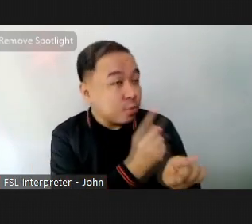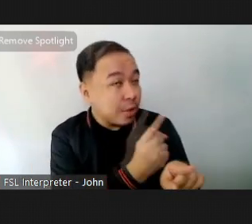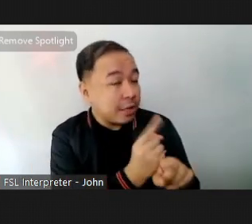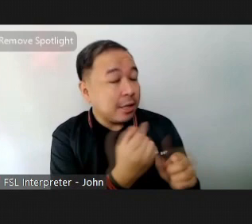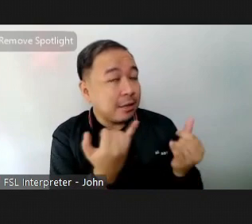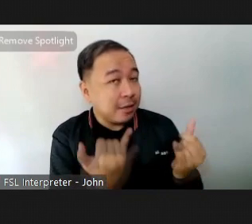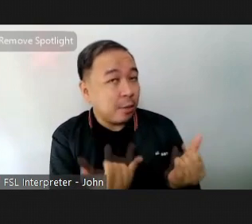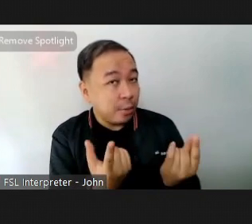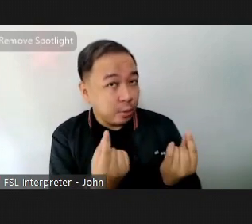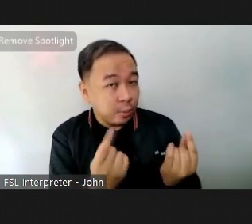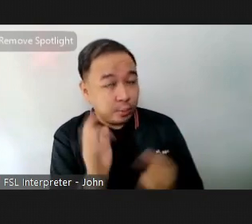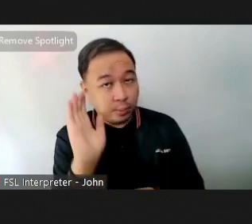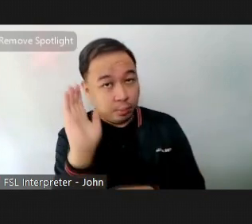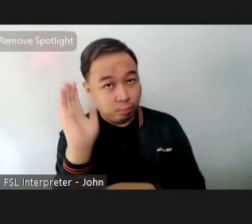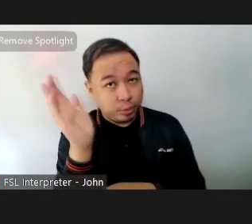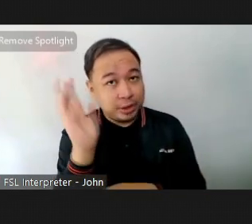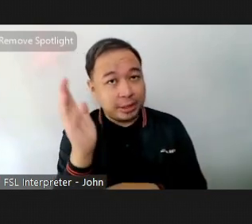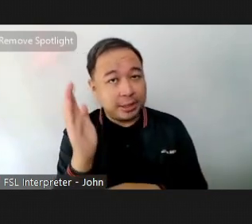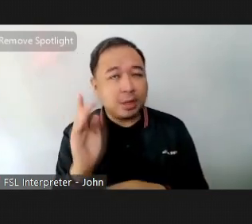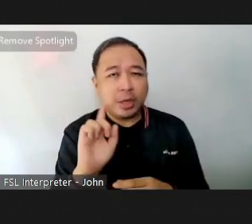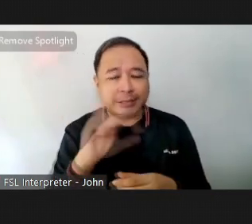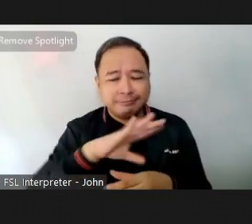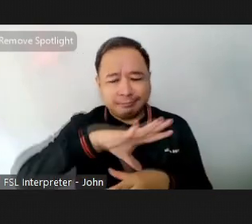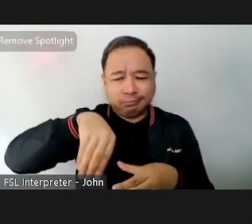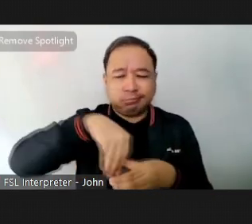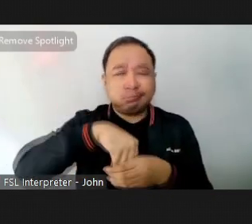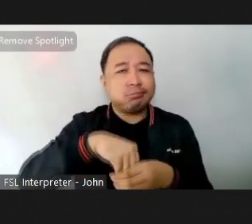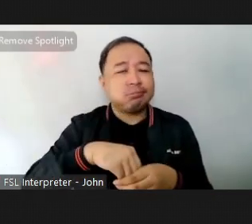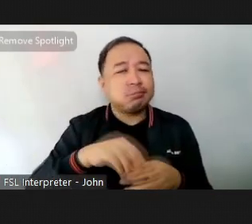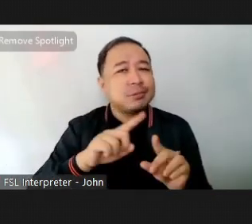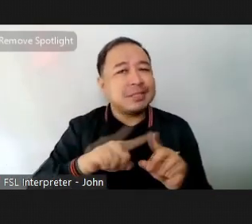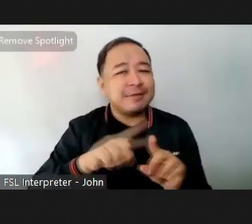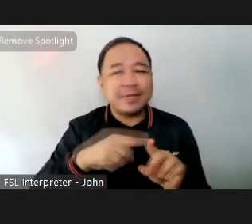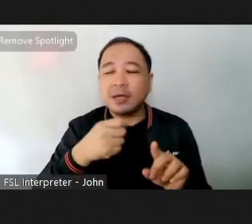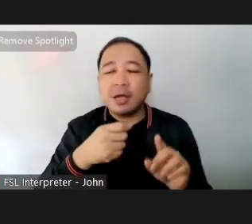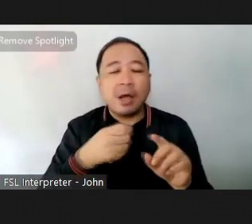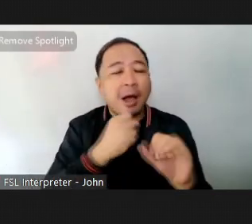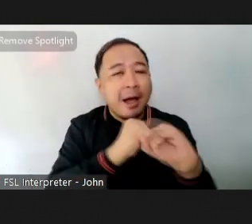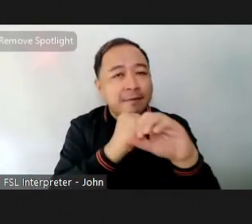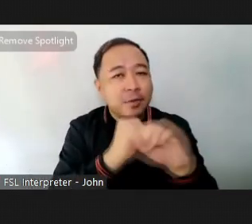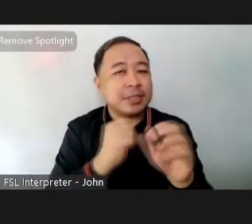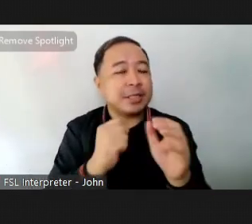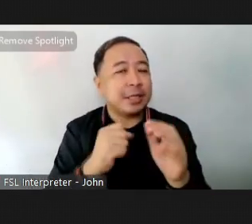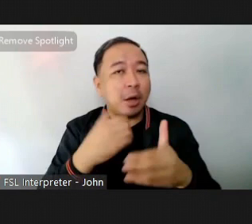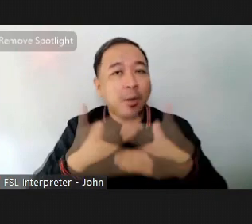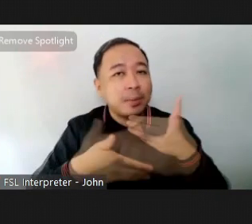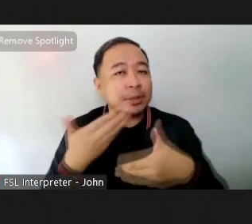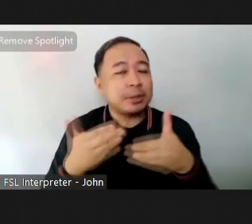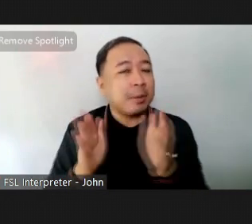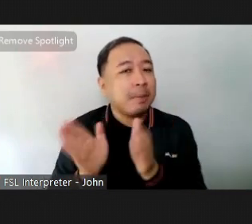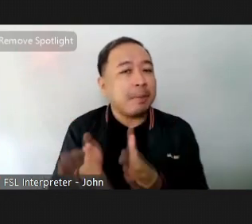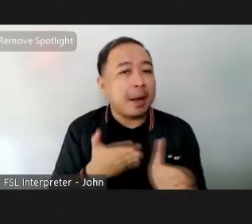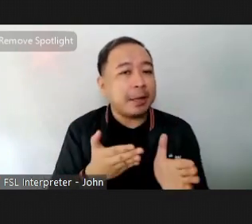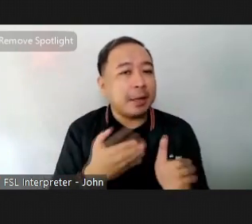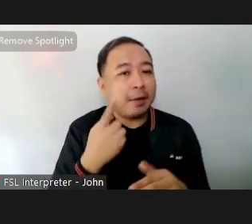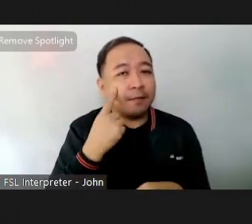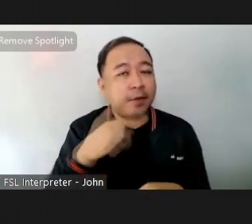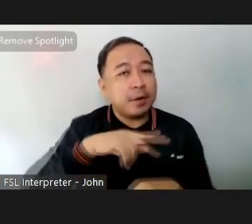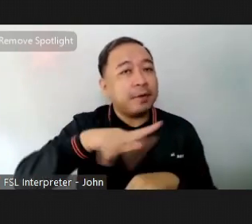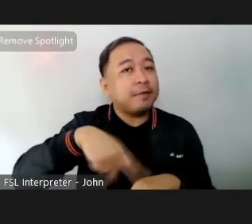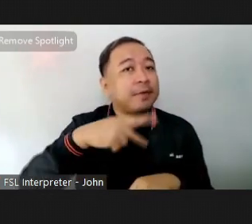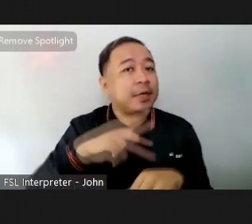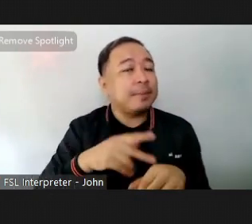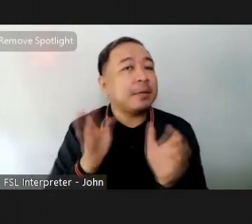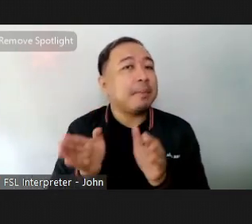about to present today are the components of the Advocacy Operational Plan for the PIPA-EVAC or the Philippine Plan